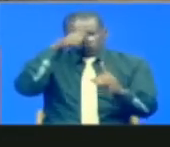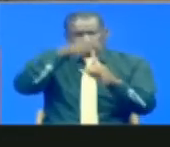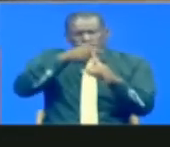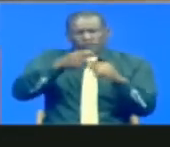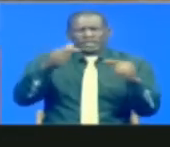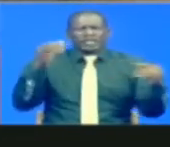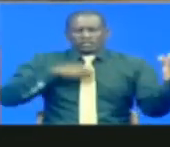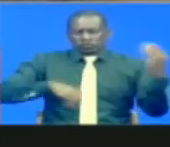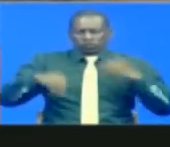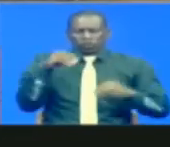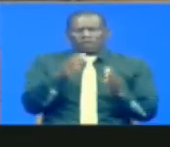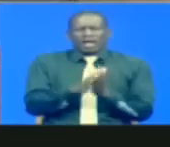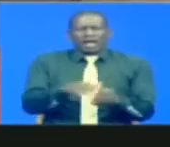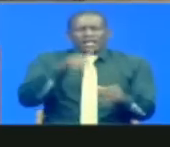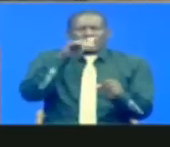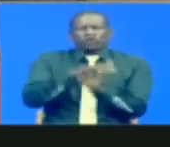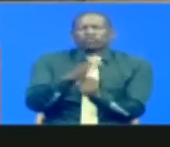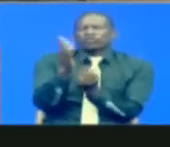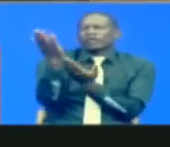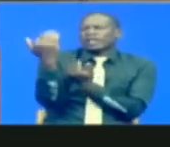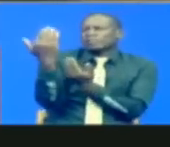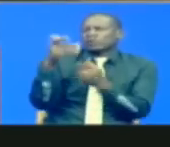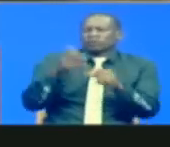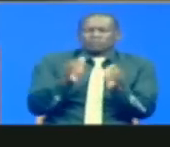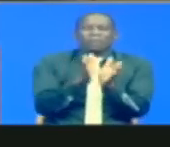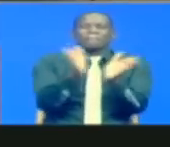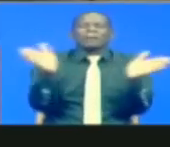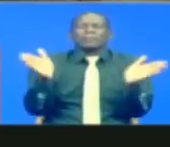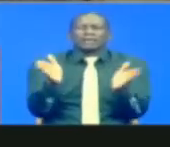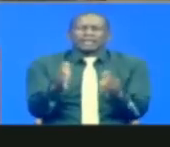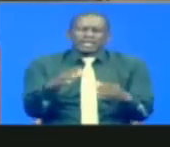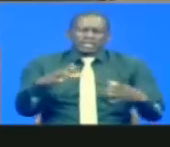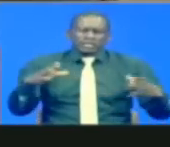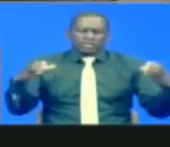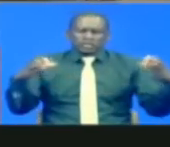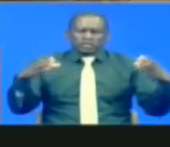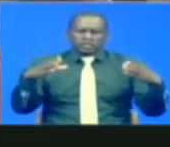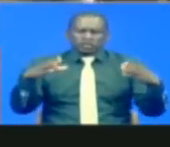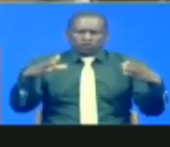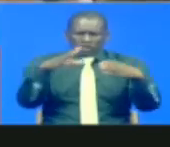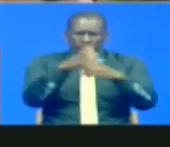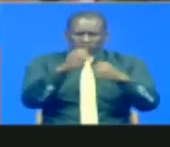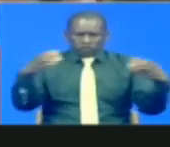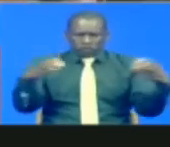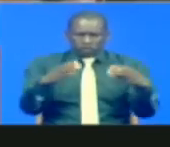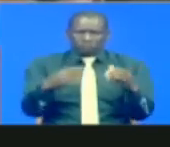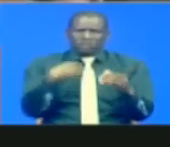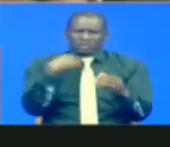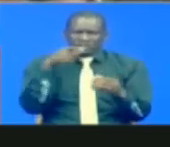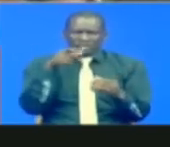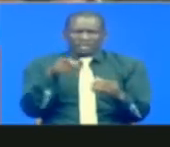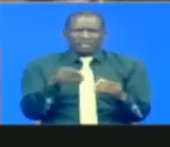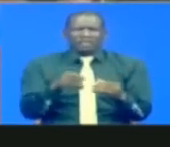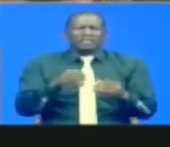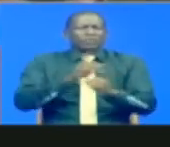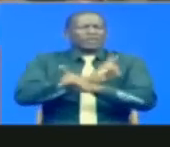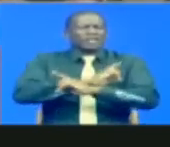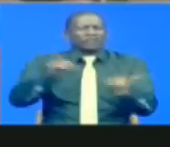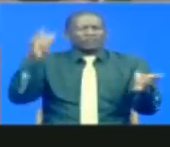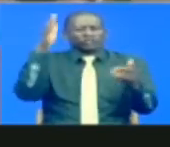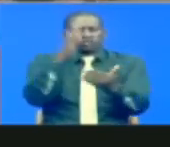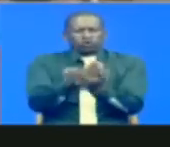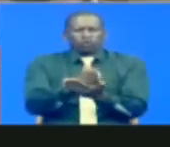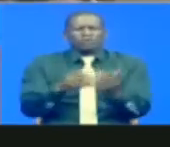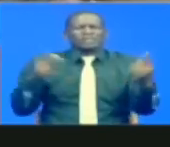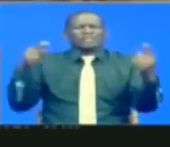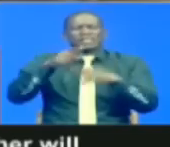increasing expectation from members of the public, the multi-agency team says that it will stop at nothing until the war on corruption is